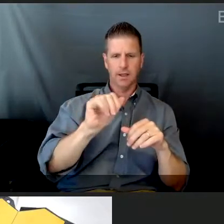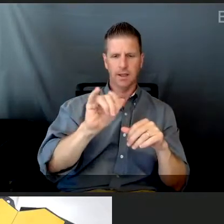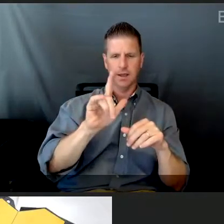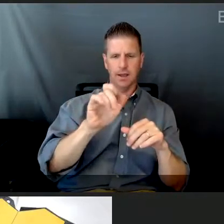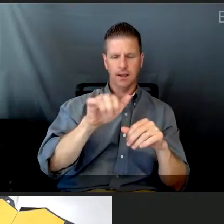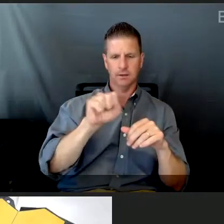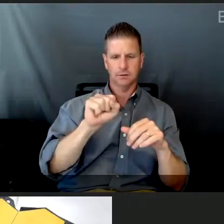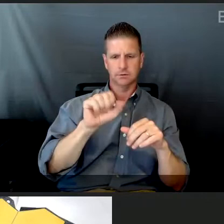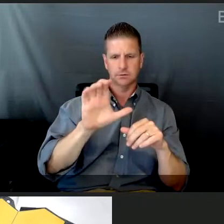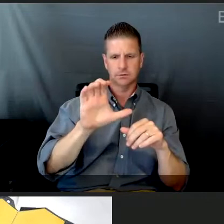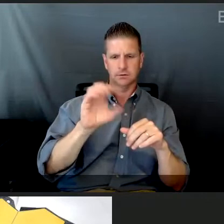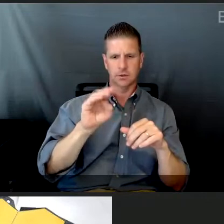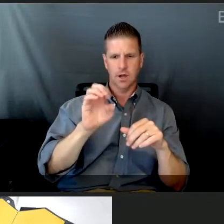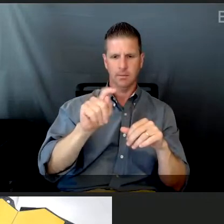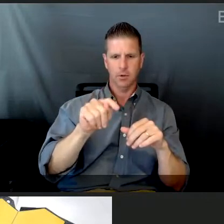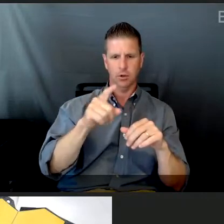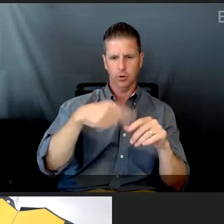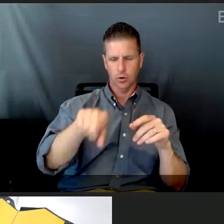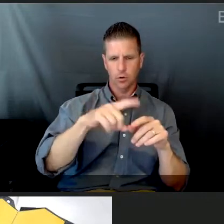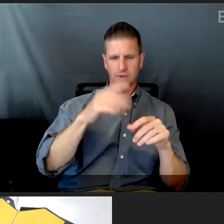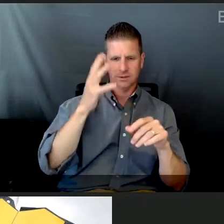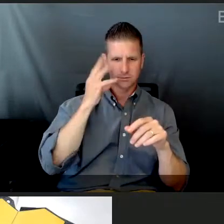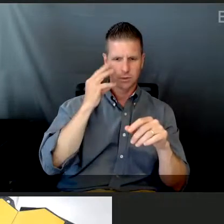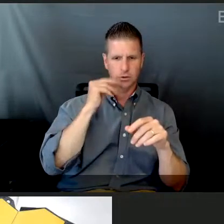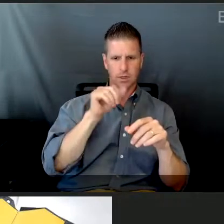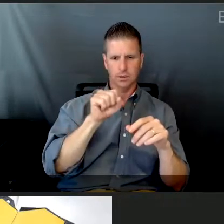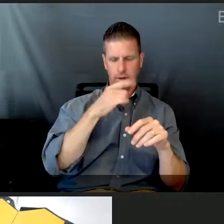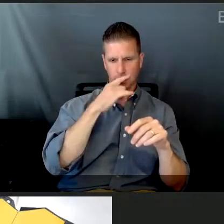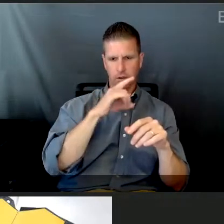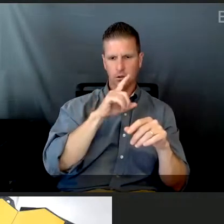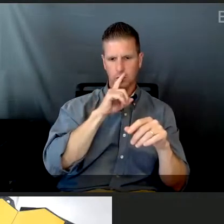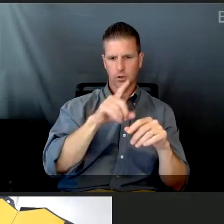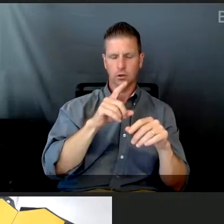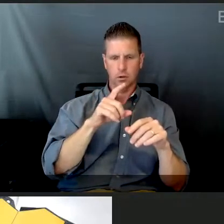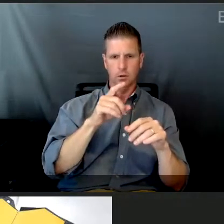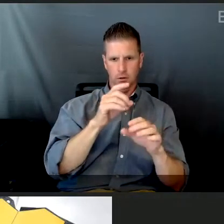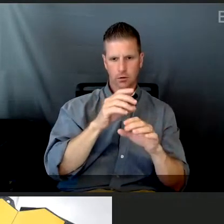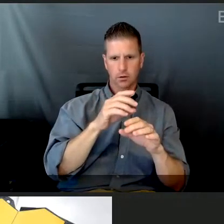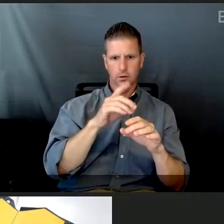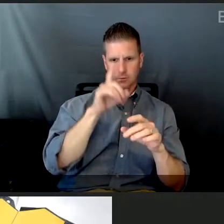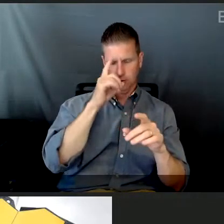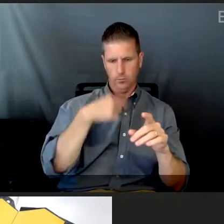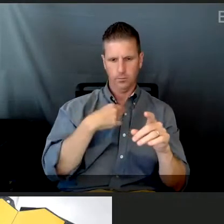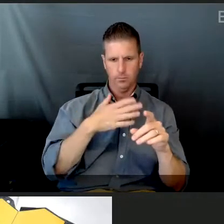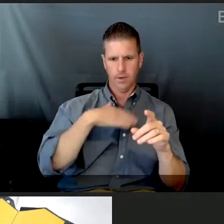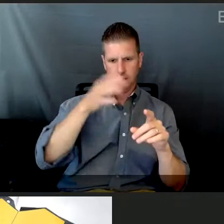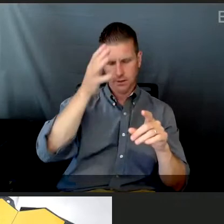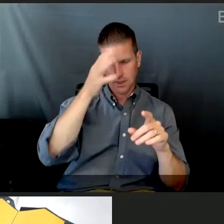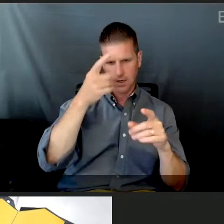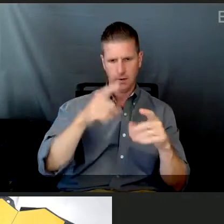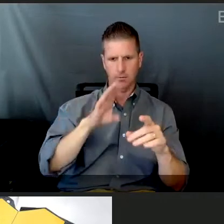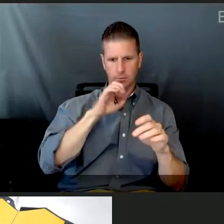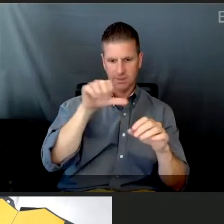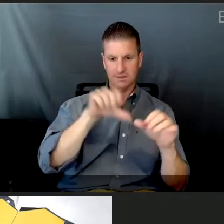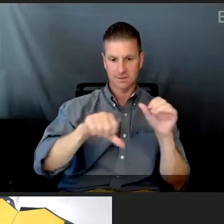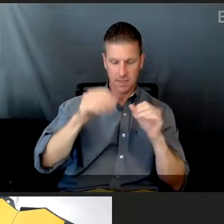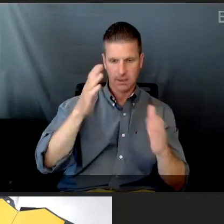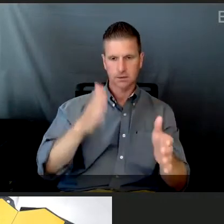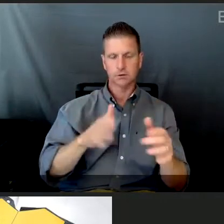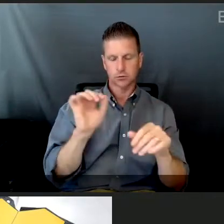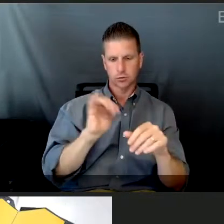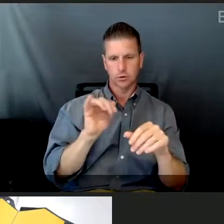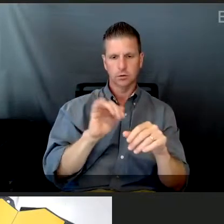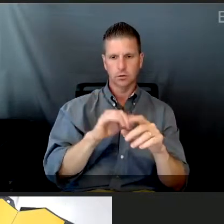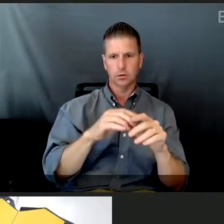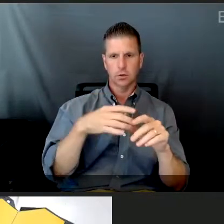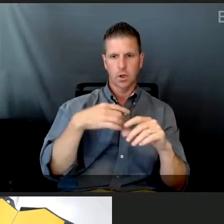think that those sort of experiences as a kid were very formative for me. My dad happened to be a scientist, and so,